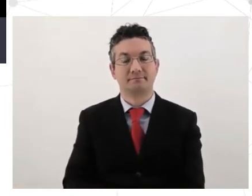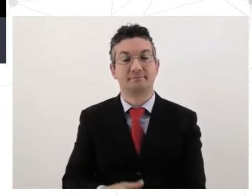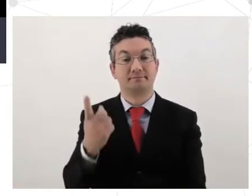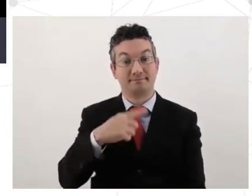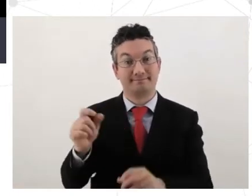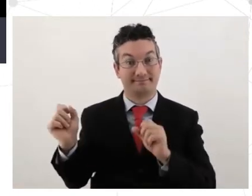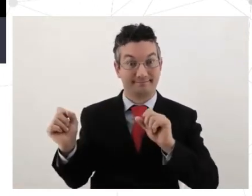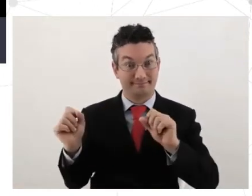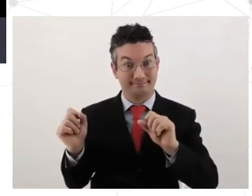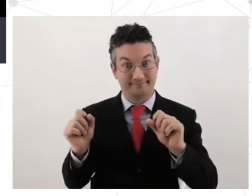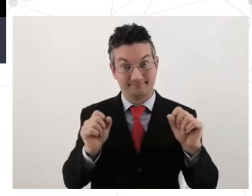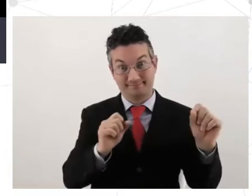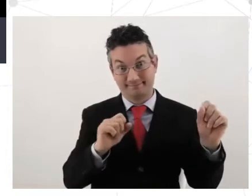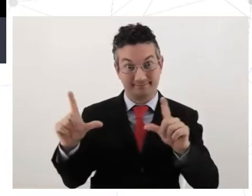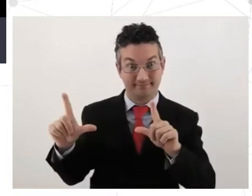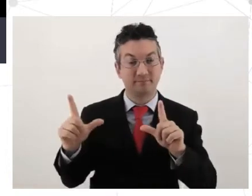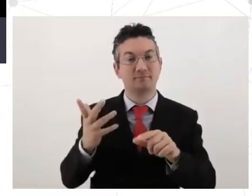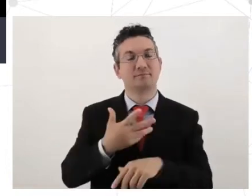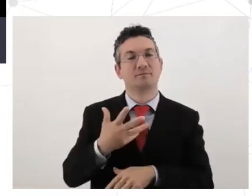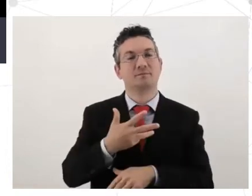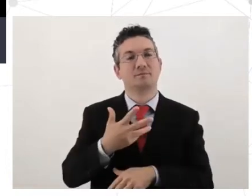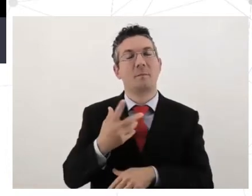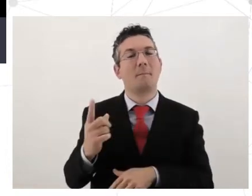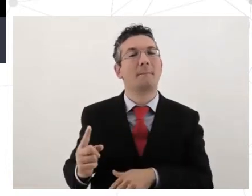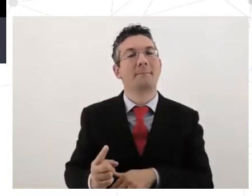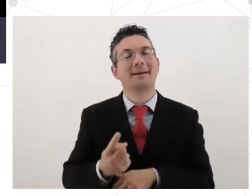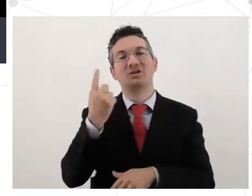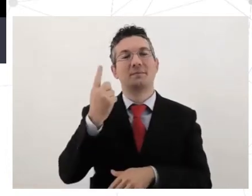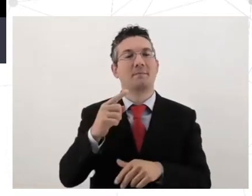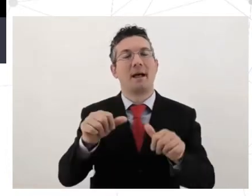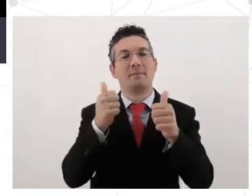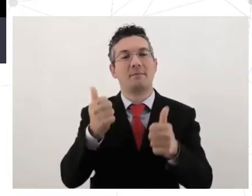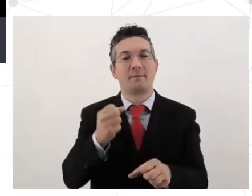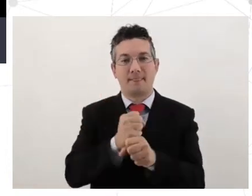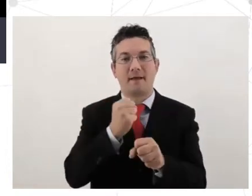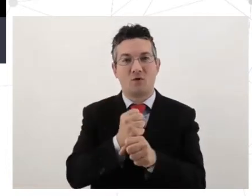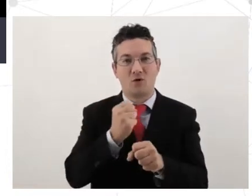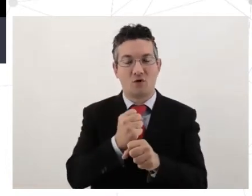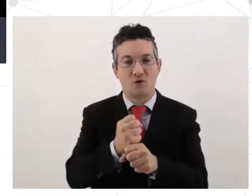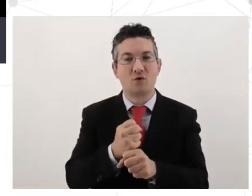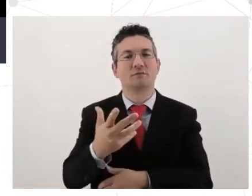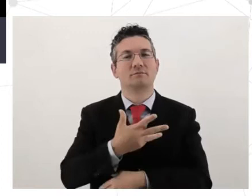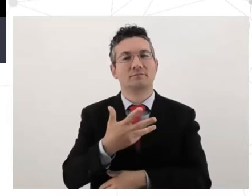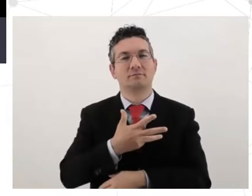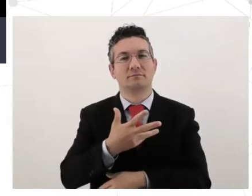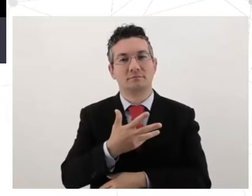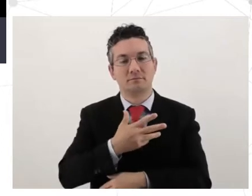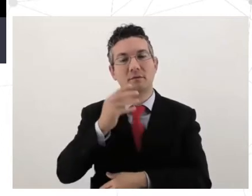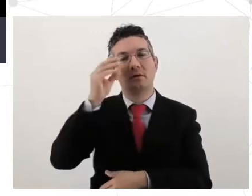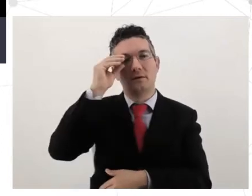We have your slide that